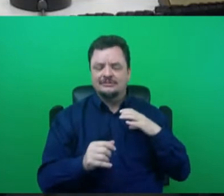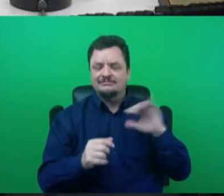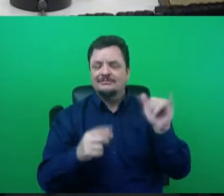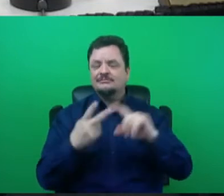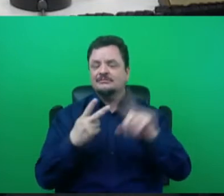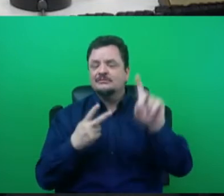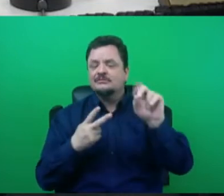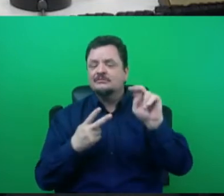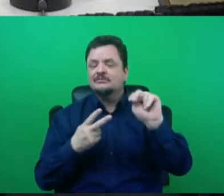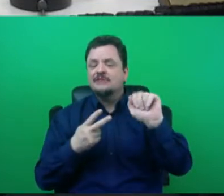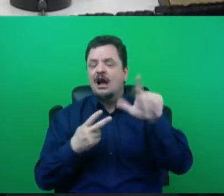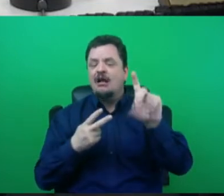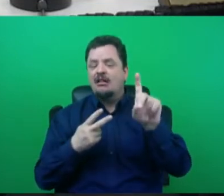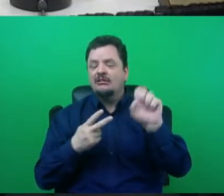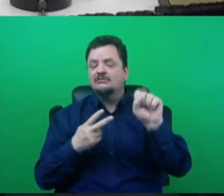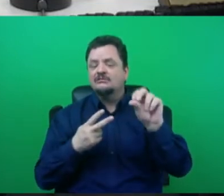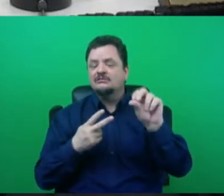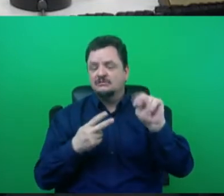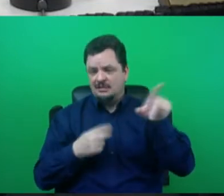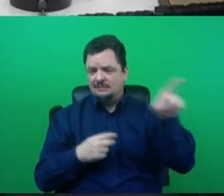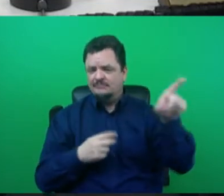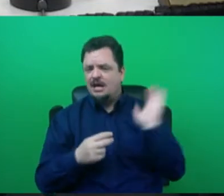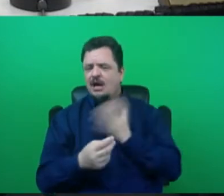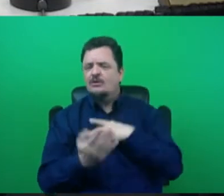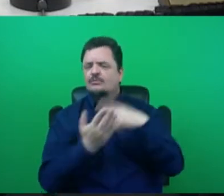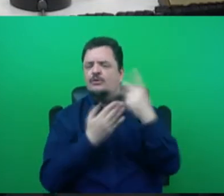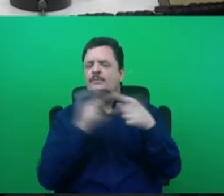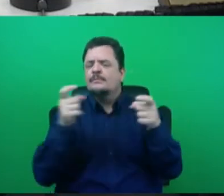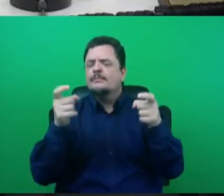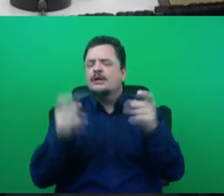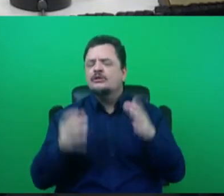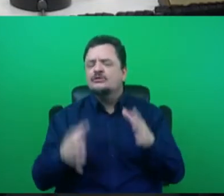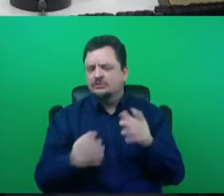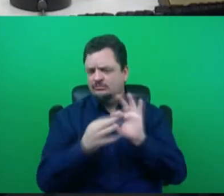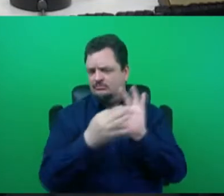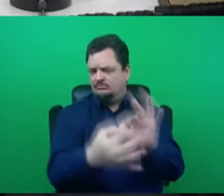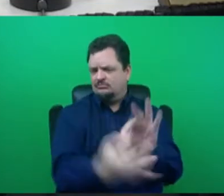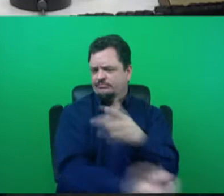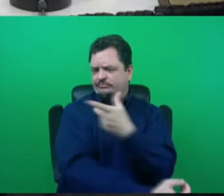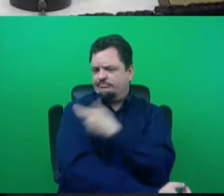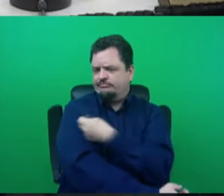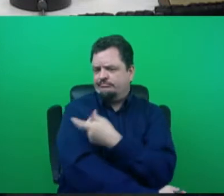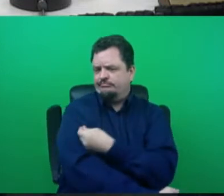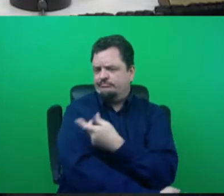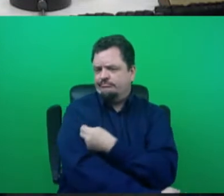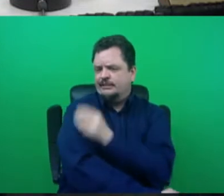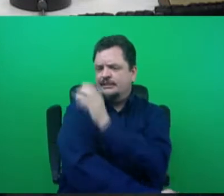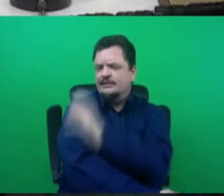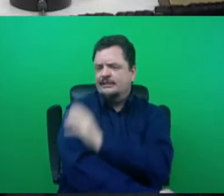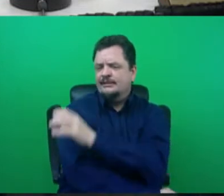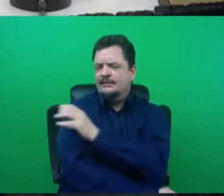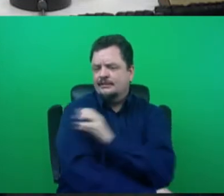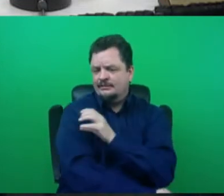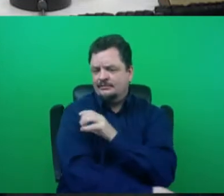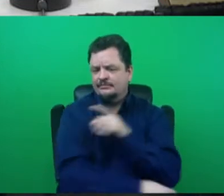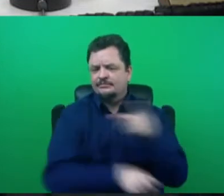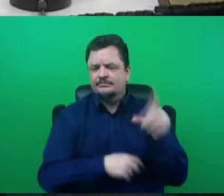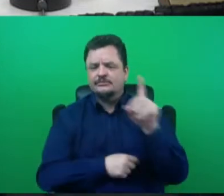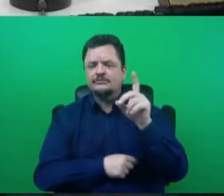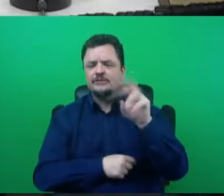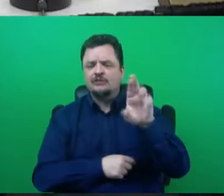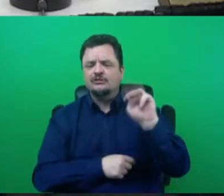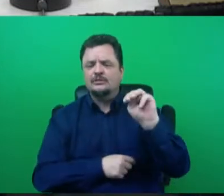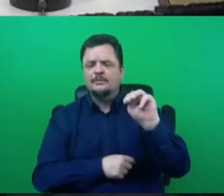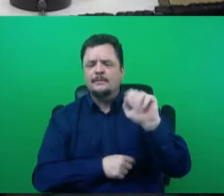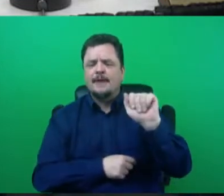program manager with the immunization clinic, was recognized by Mayor Southers for leadership, and she was part of